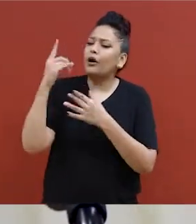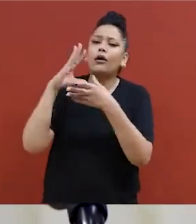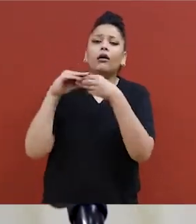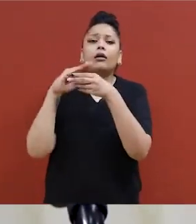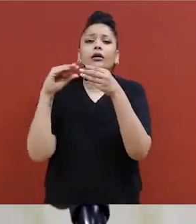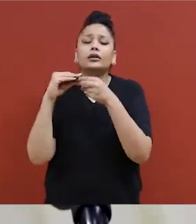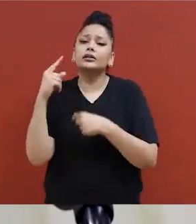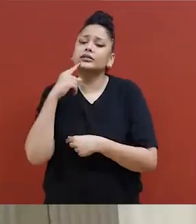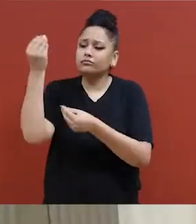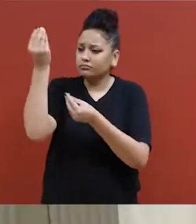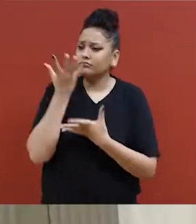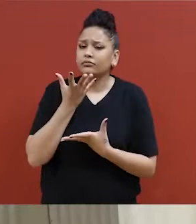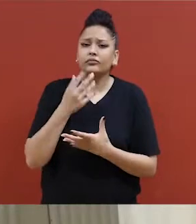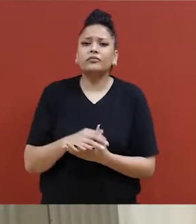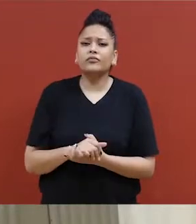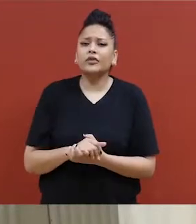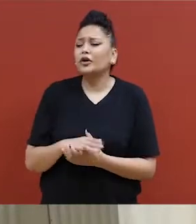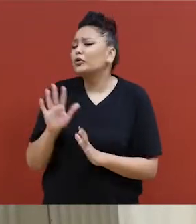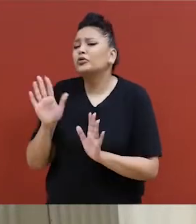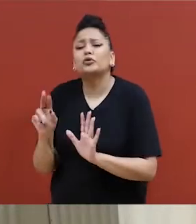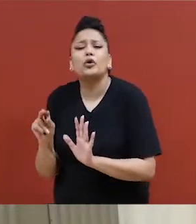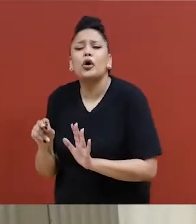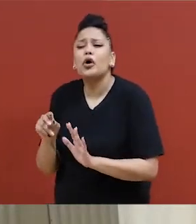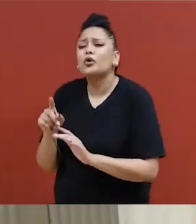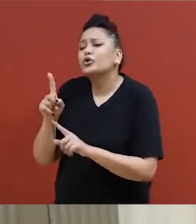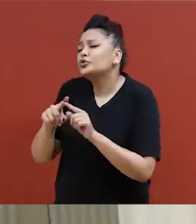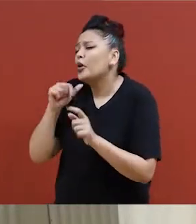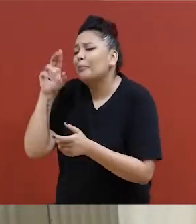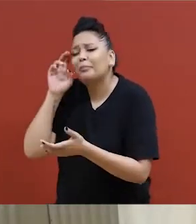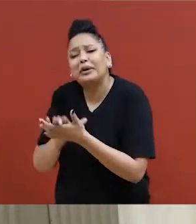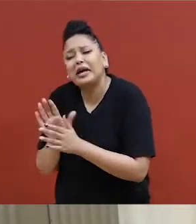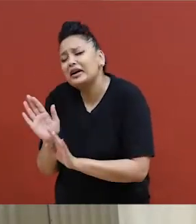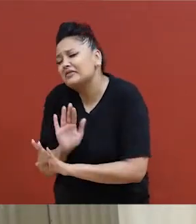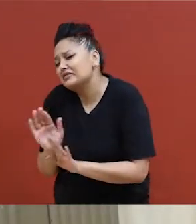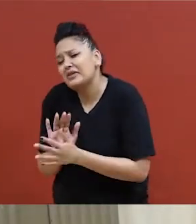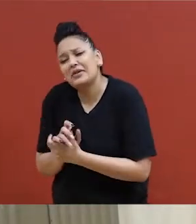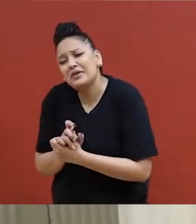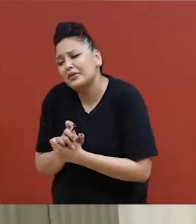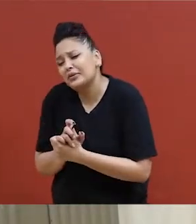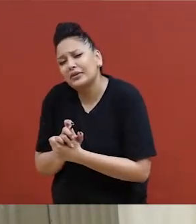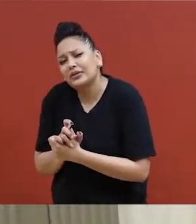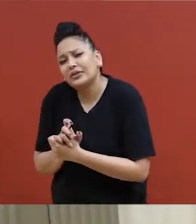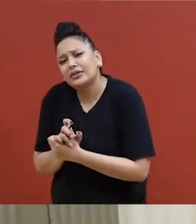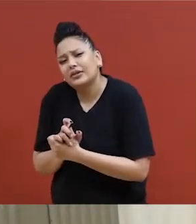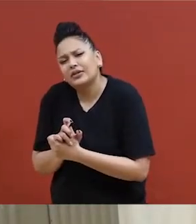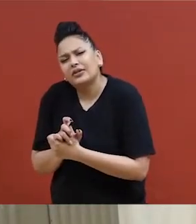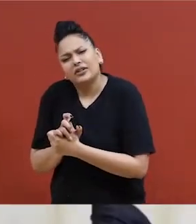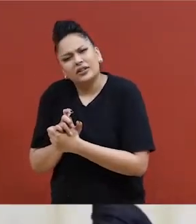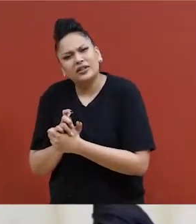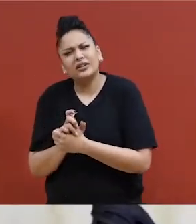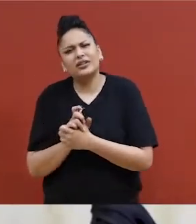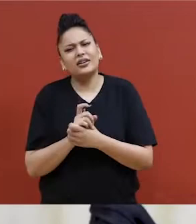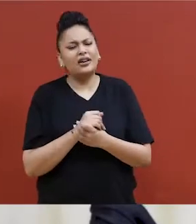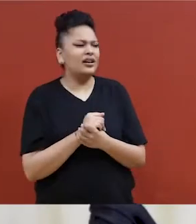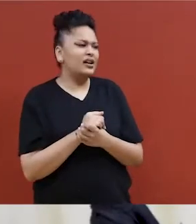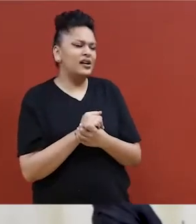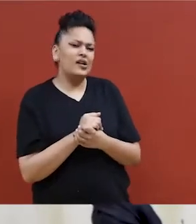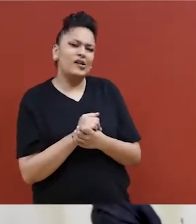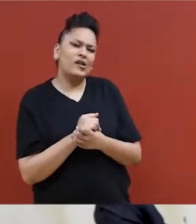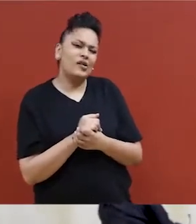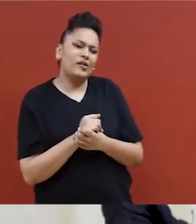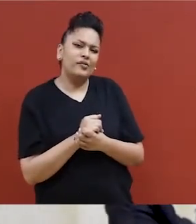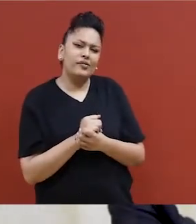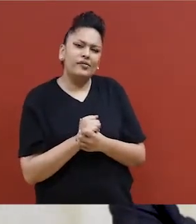told, no, I don't believe that your foot bends inside